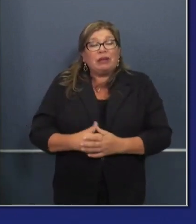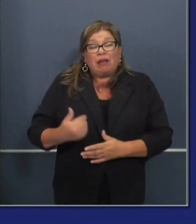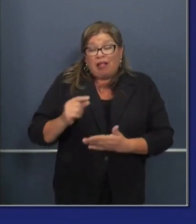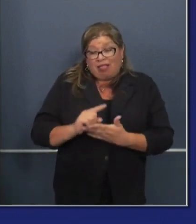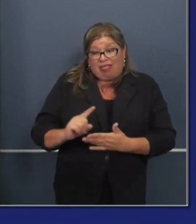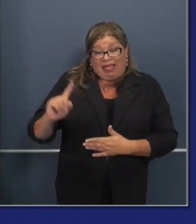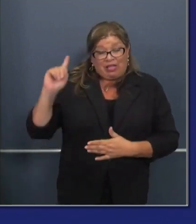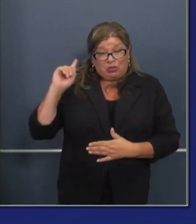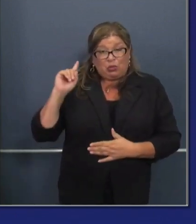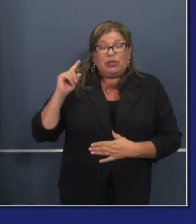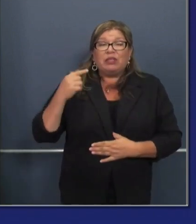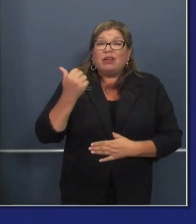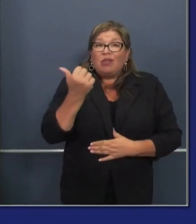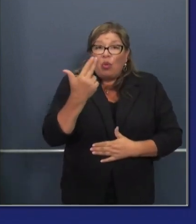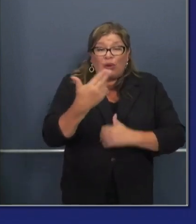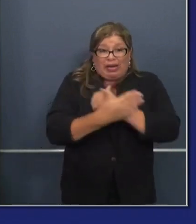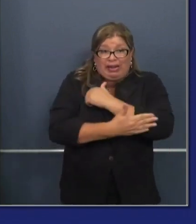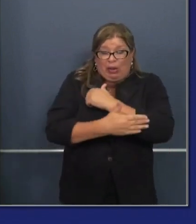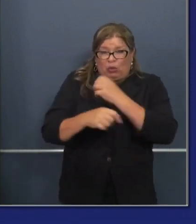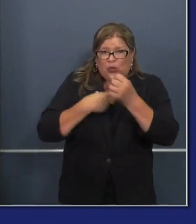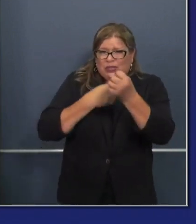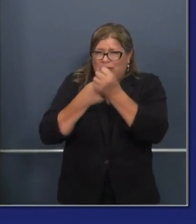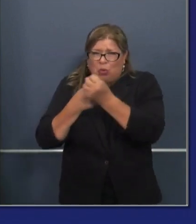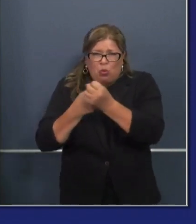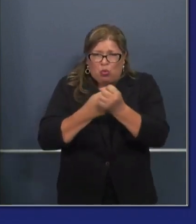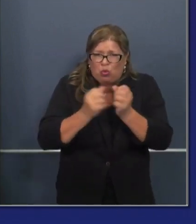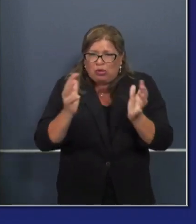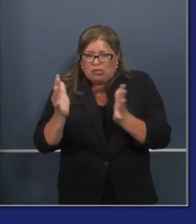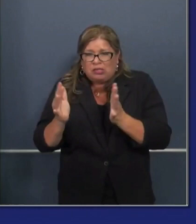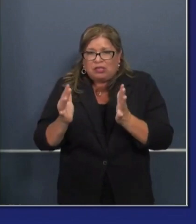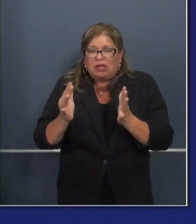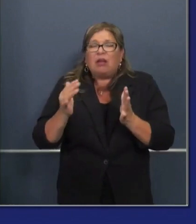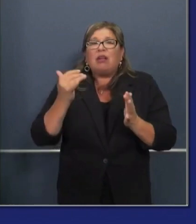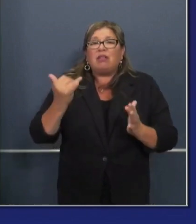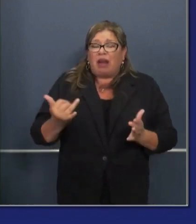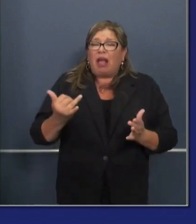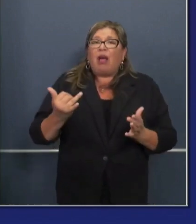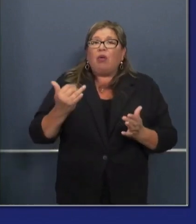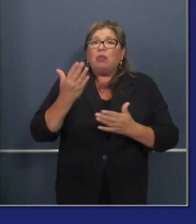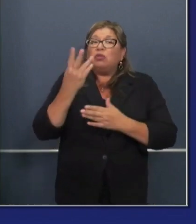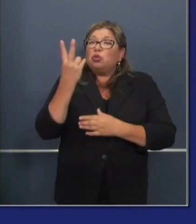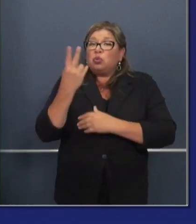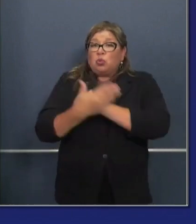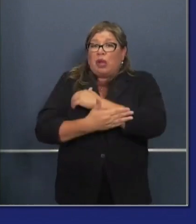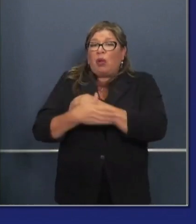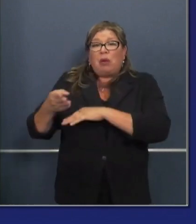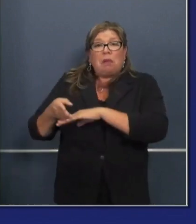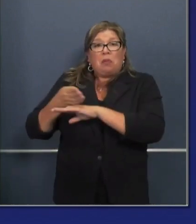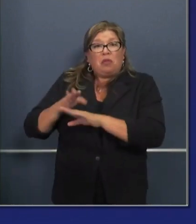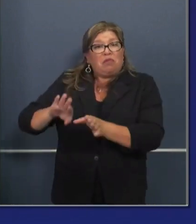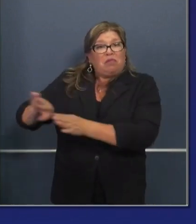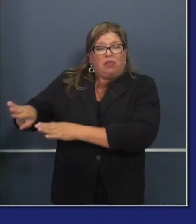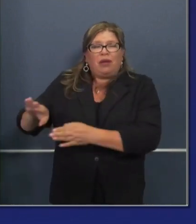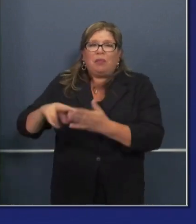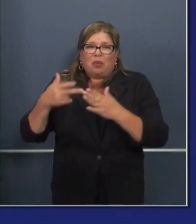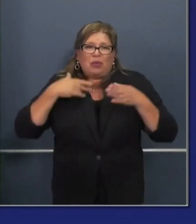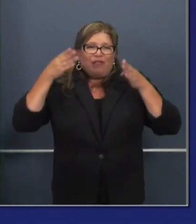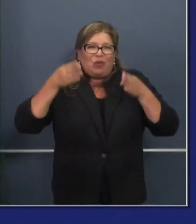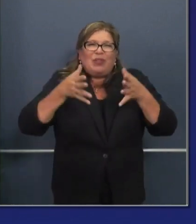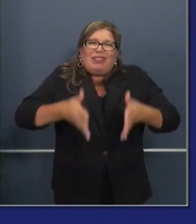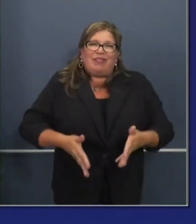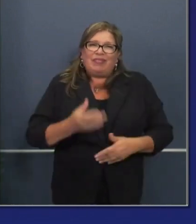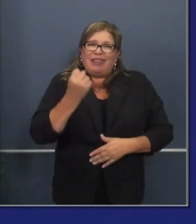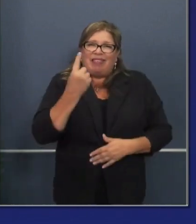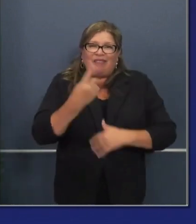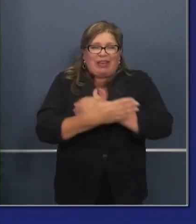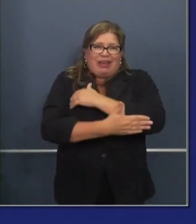counties that we were providing technical assistance, we now have 11 counties that we're providing technical assistance to. Dr.